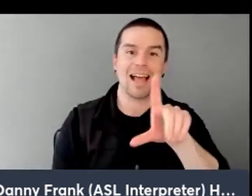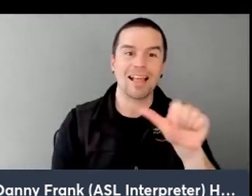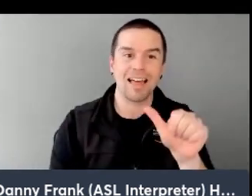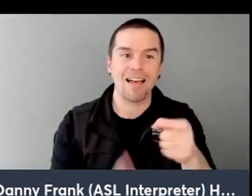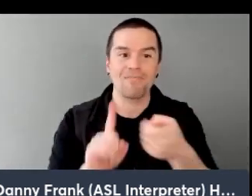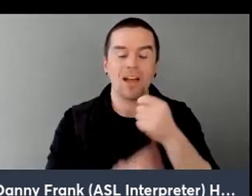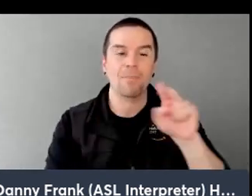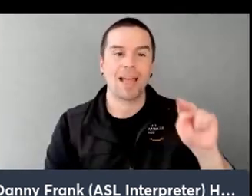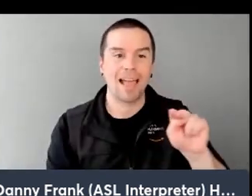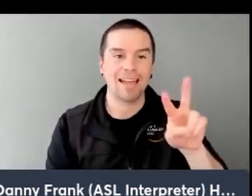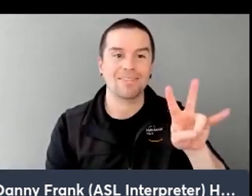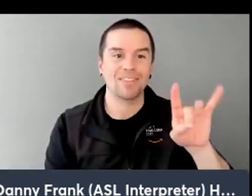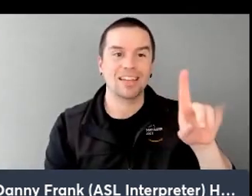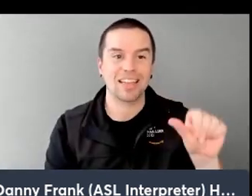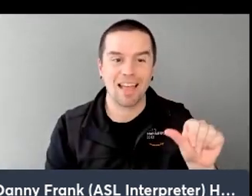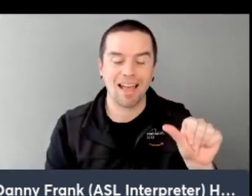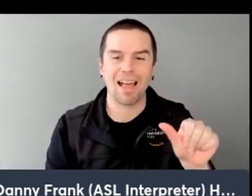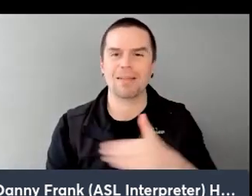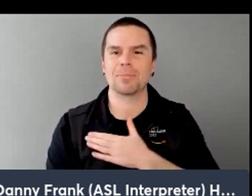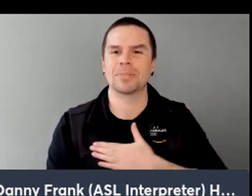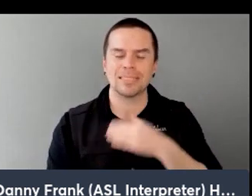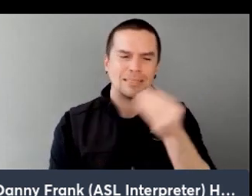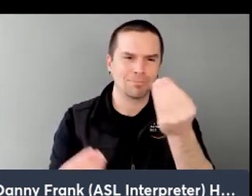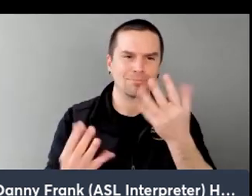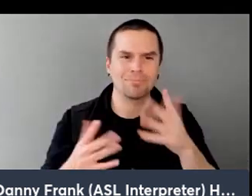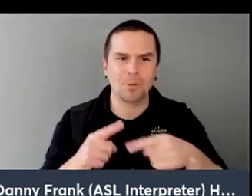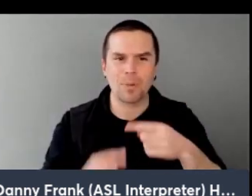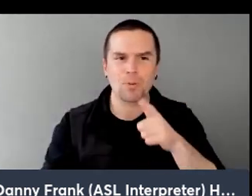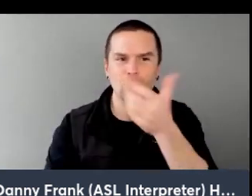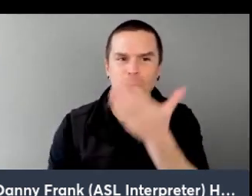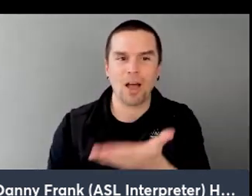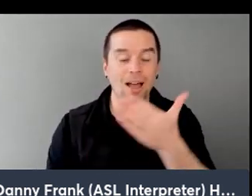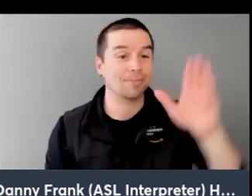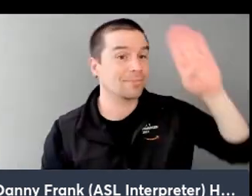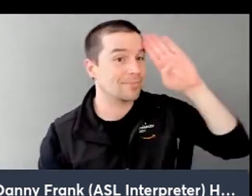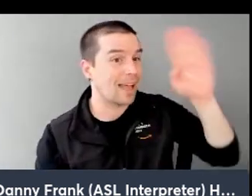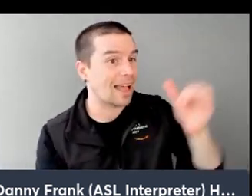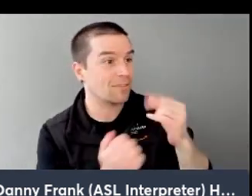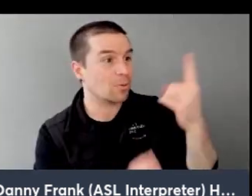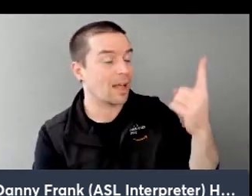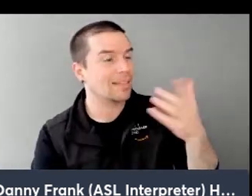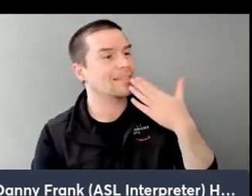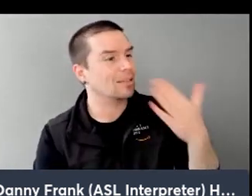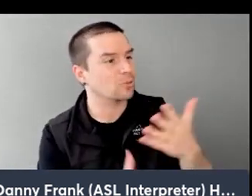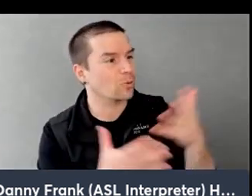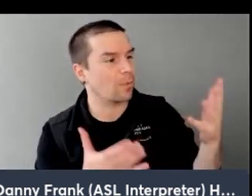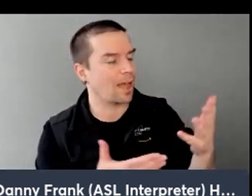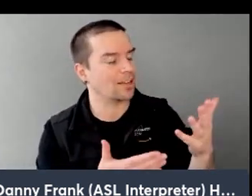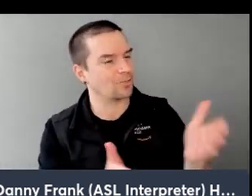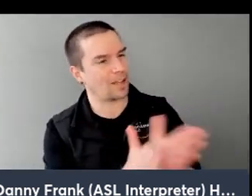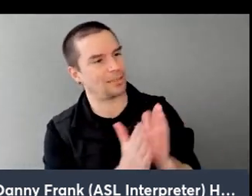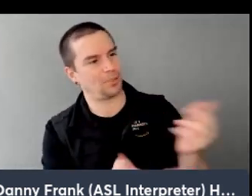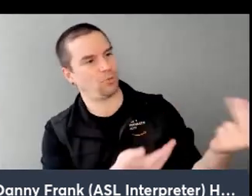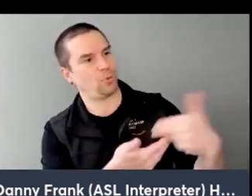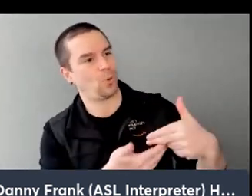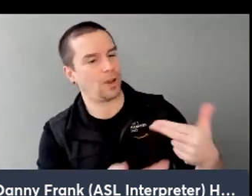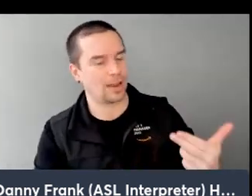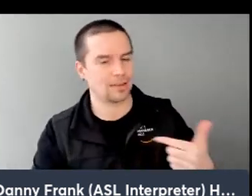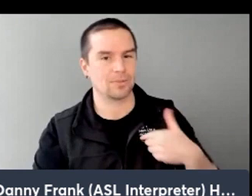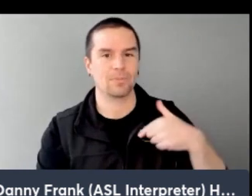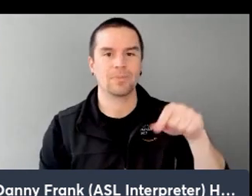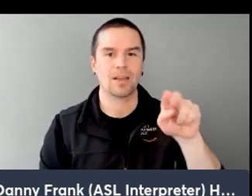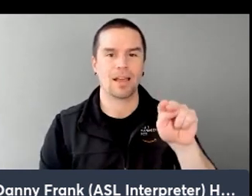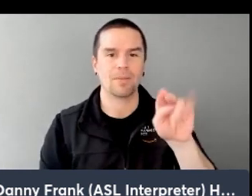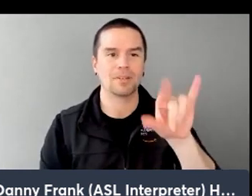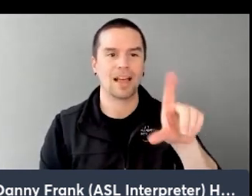Nyla, please tell the audience all about you. Hello, everyone. Thank you so much for having me. So I am Nyla Worker. I'm